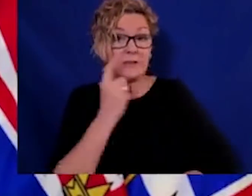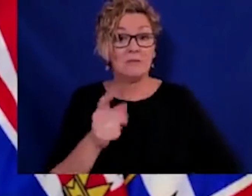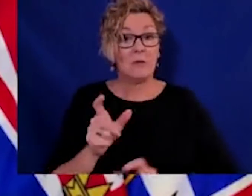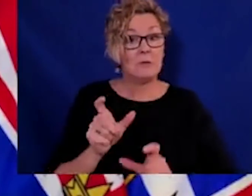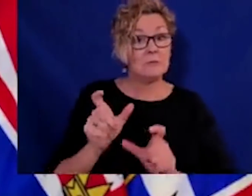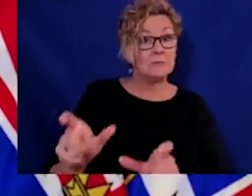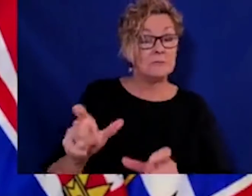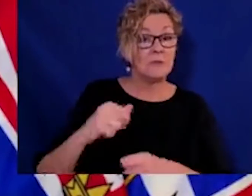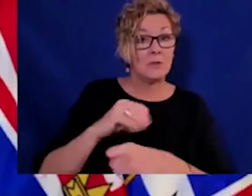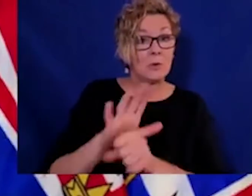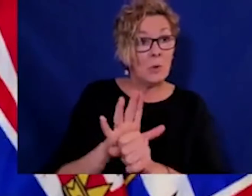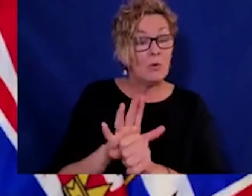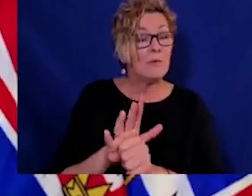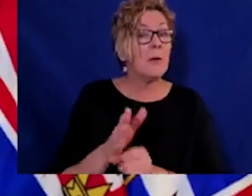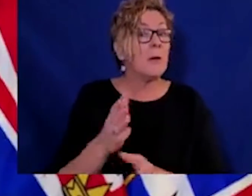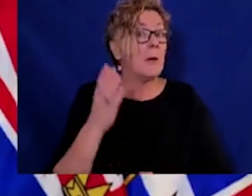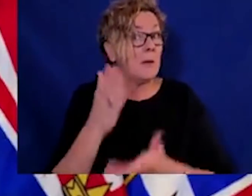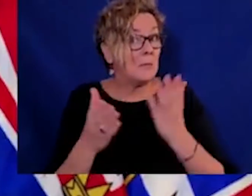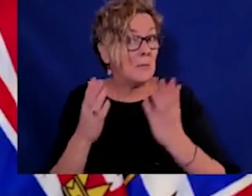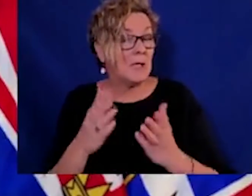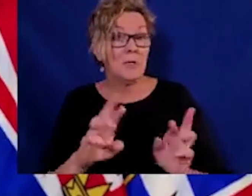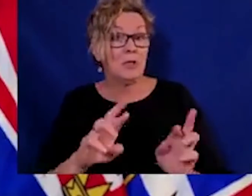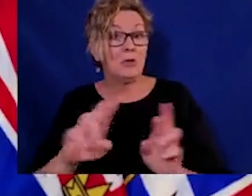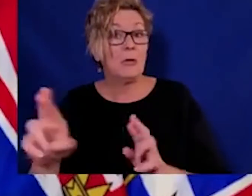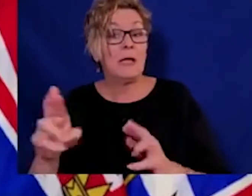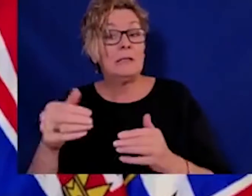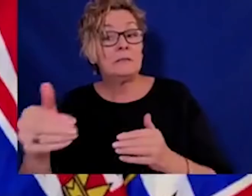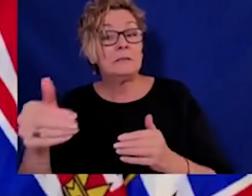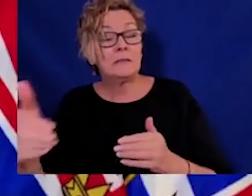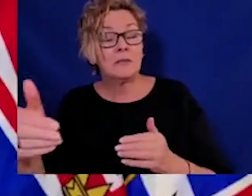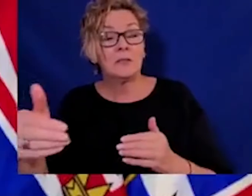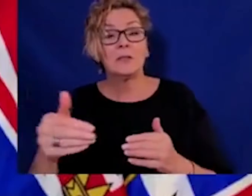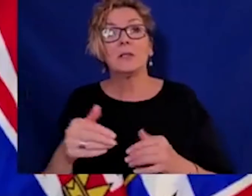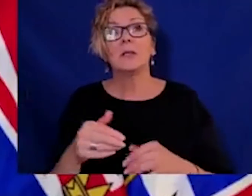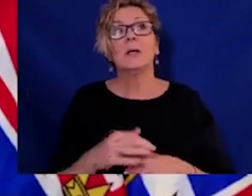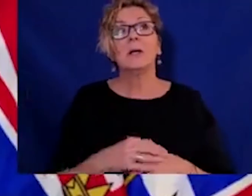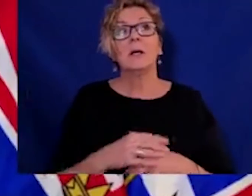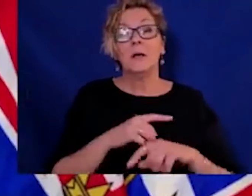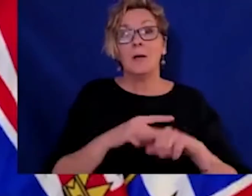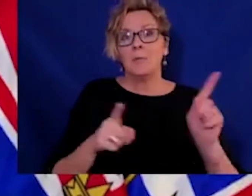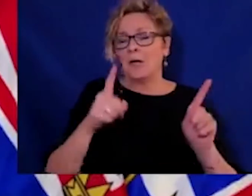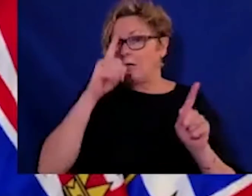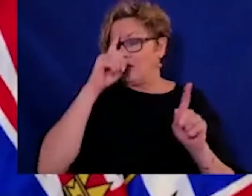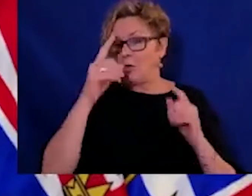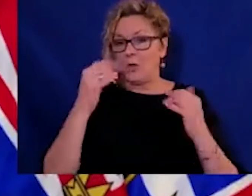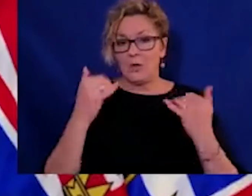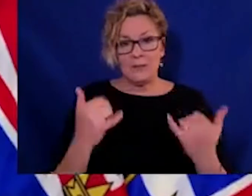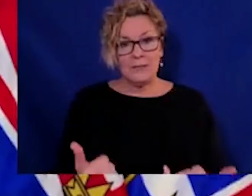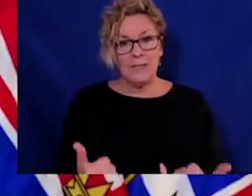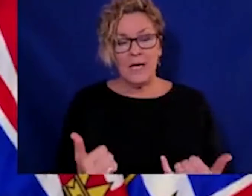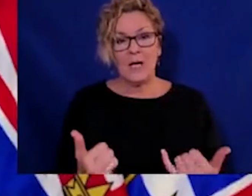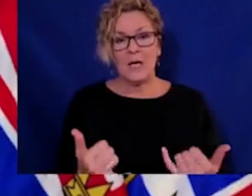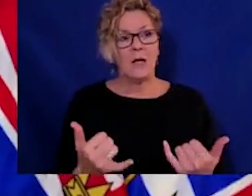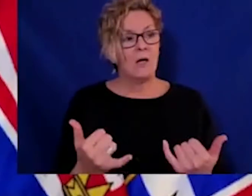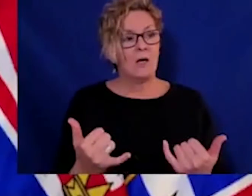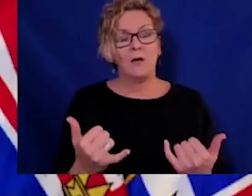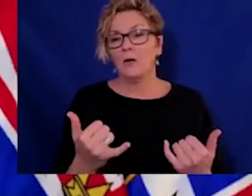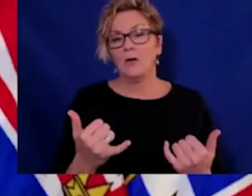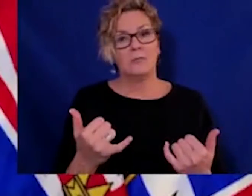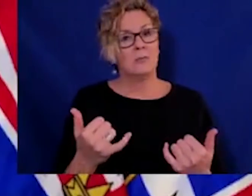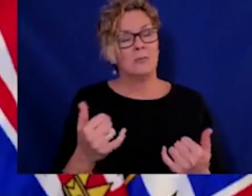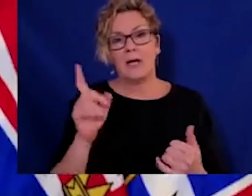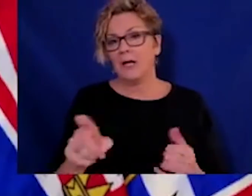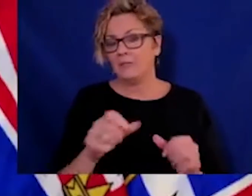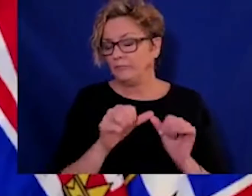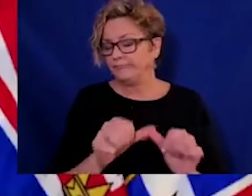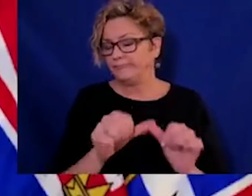logistics and operational support that we need in place and everything that we need to have, we have been working very hard already.